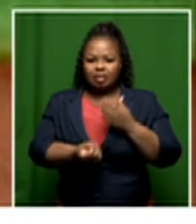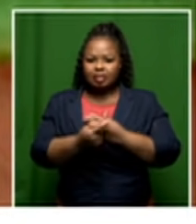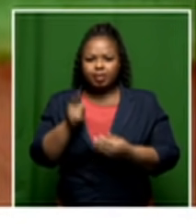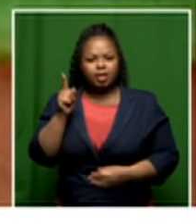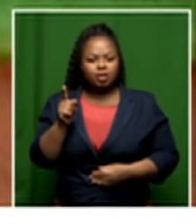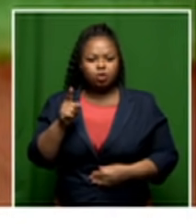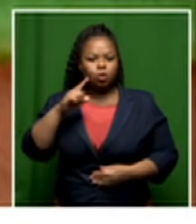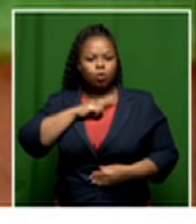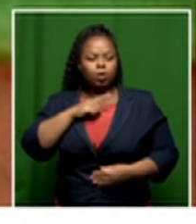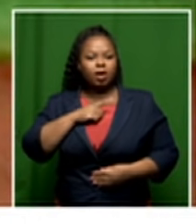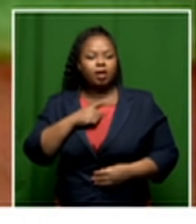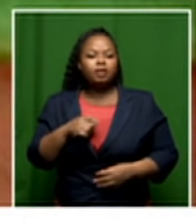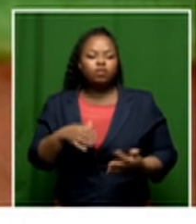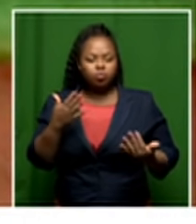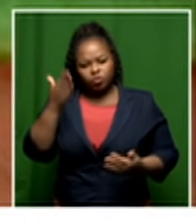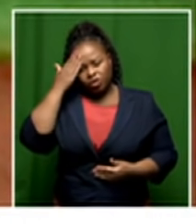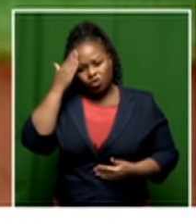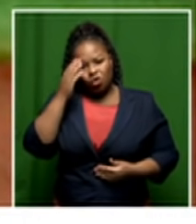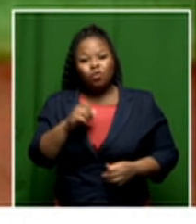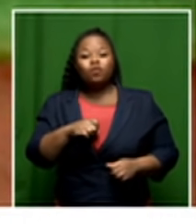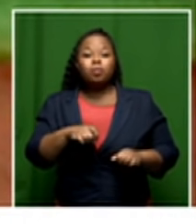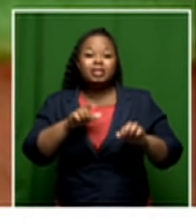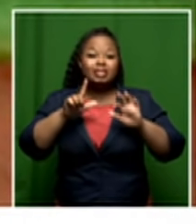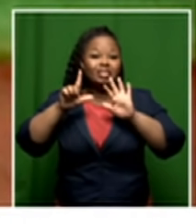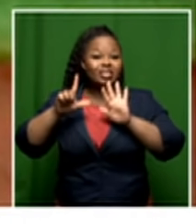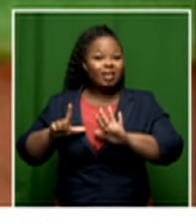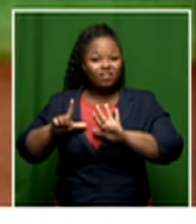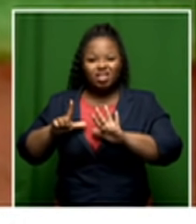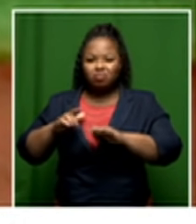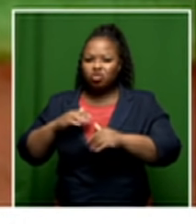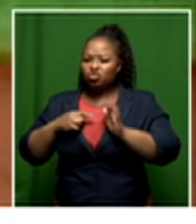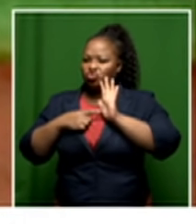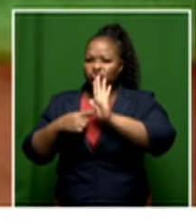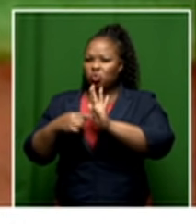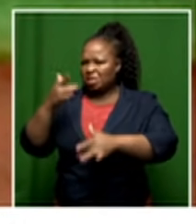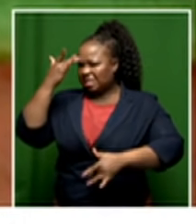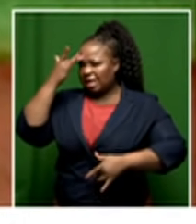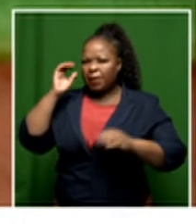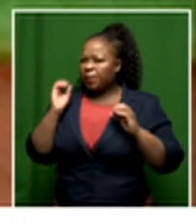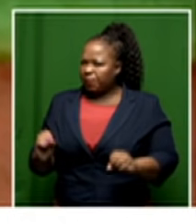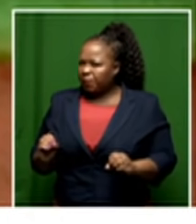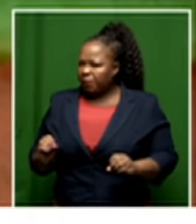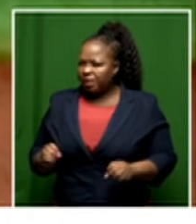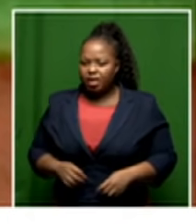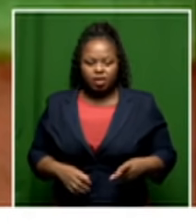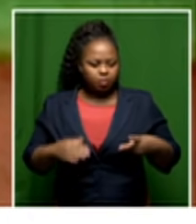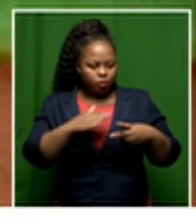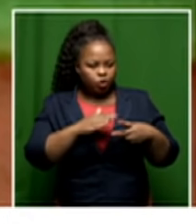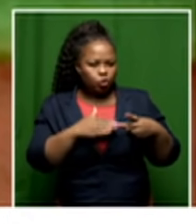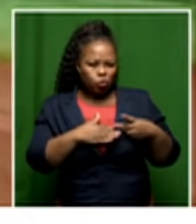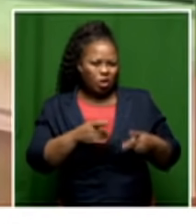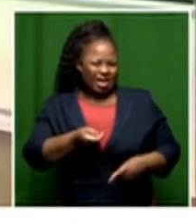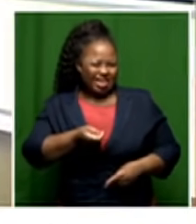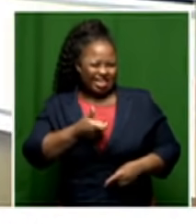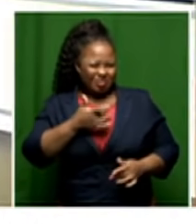that of the 9 that are infected, 7 are completely asymptomatic, and 2 have very, very mild symptoms.